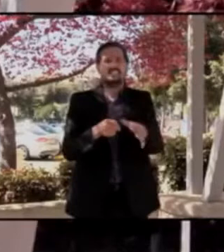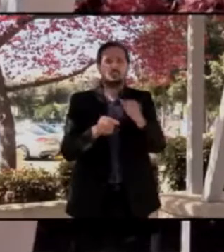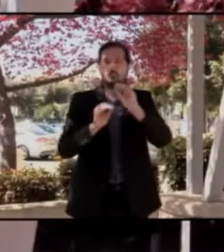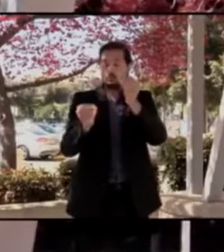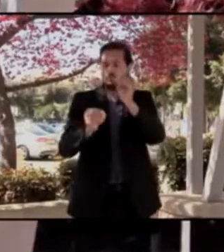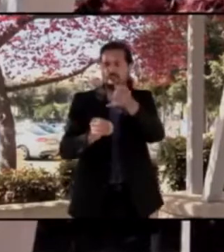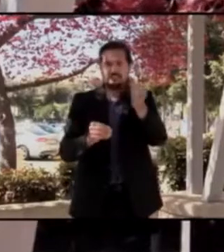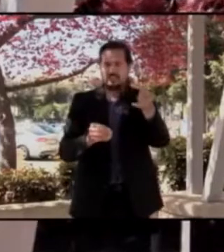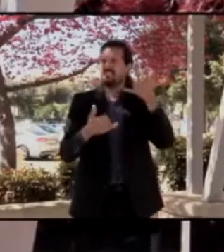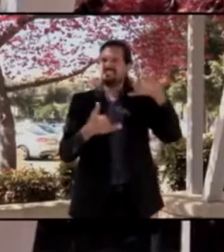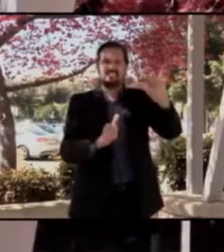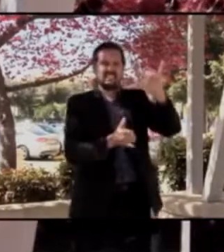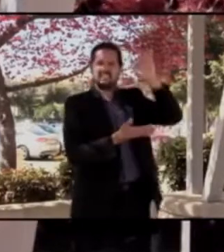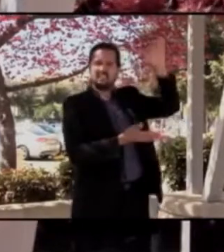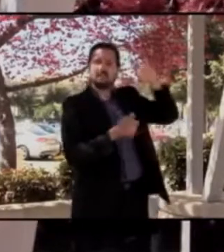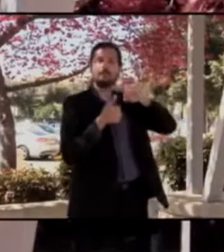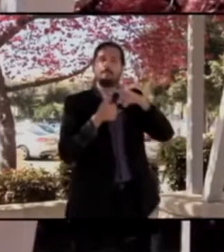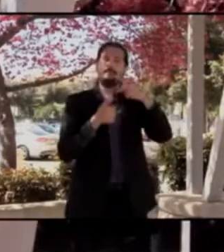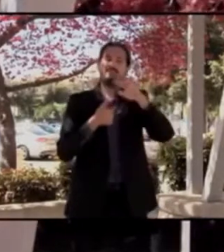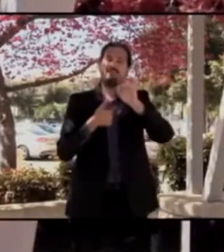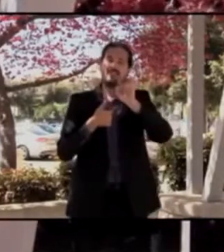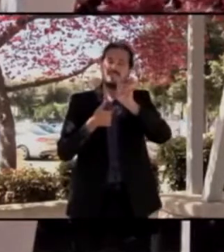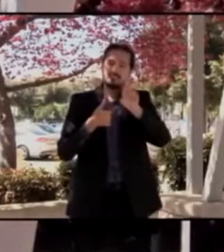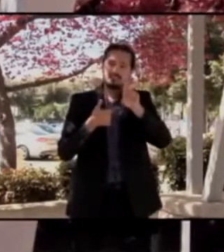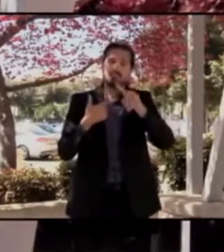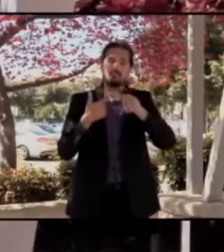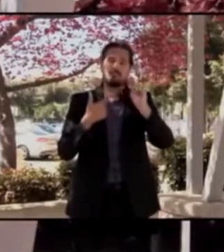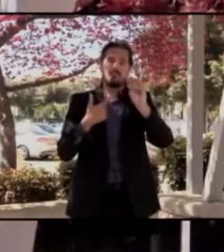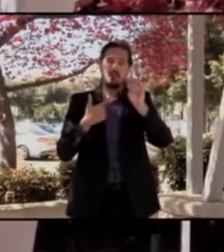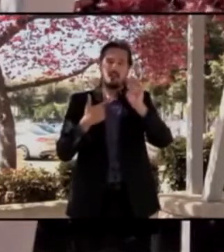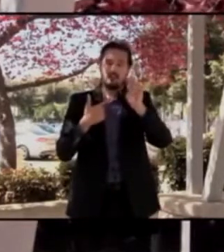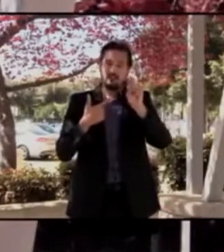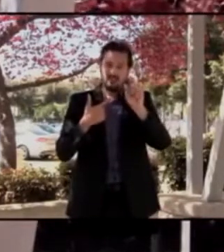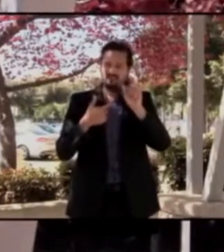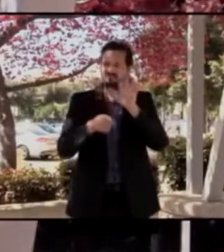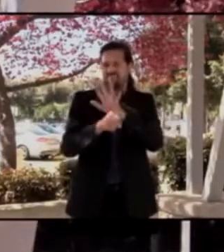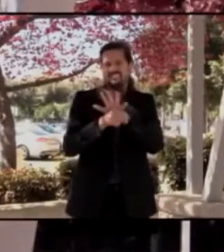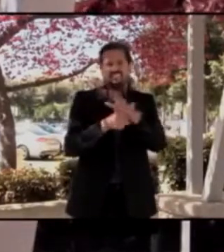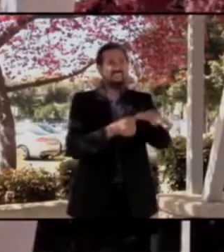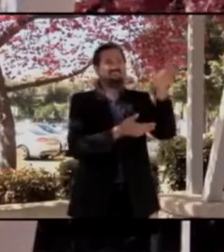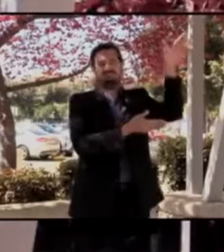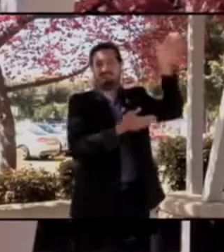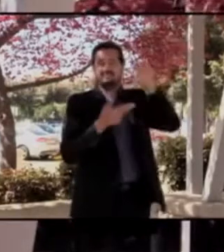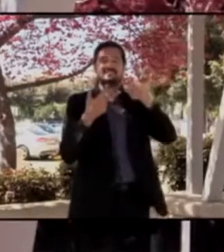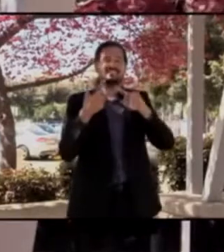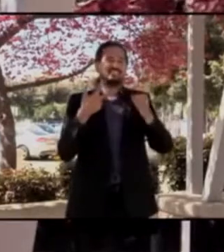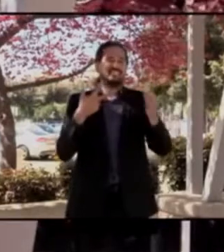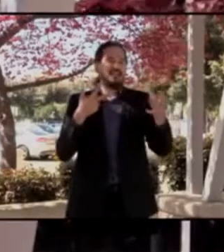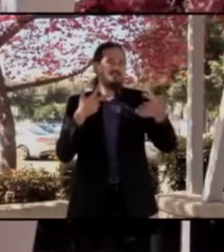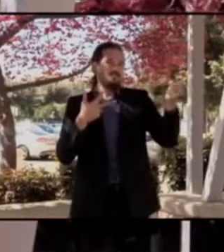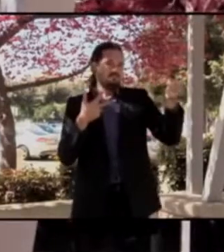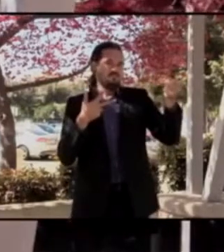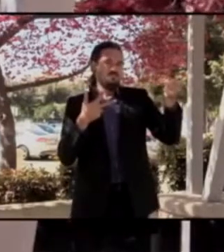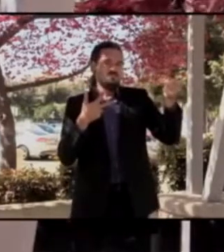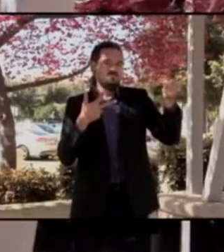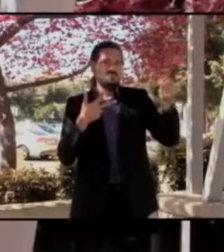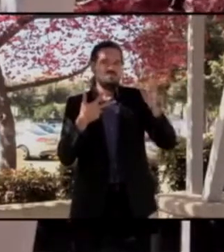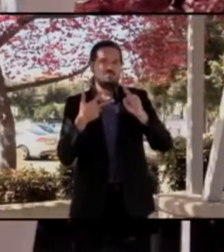lots of Moderna. So there's no limitation on availability for anyone to get vaccinated.